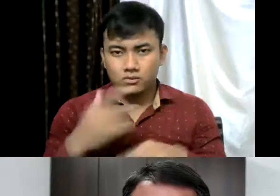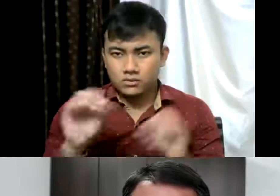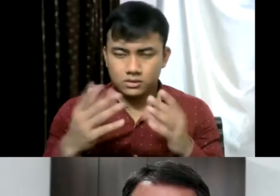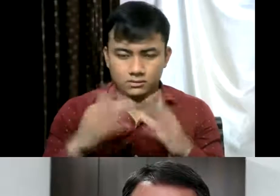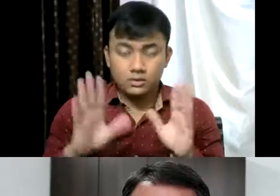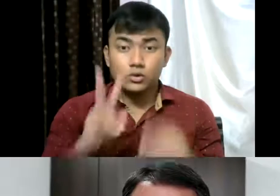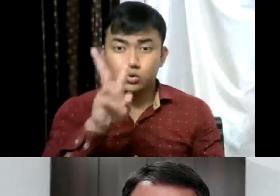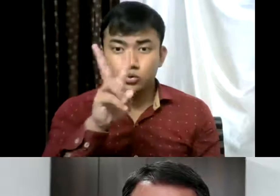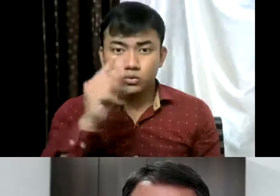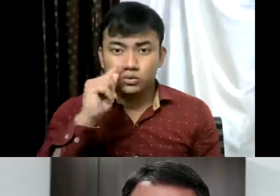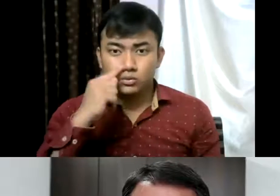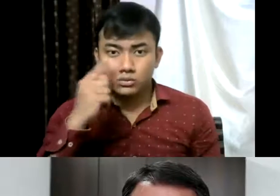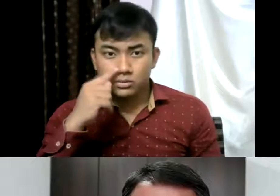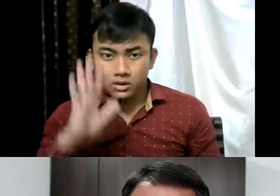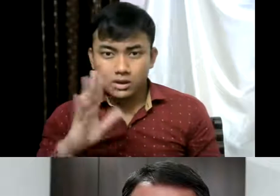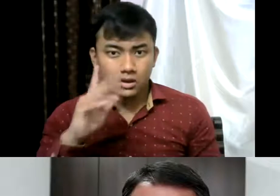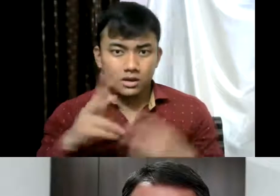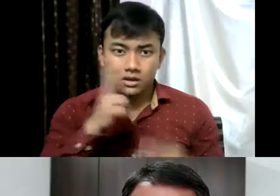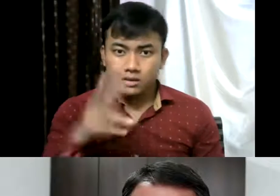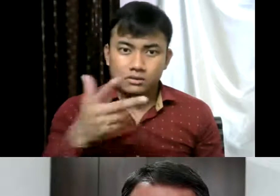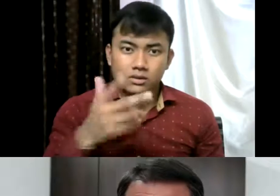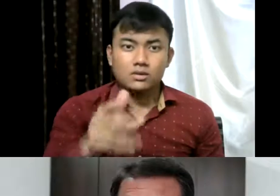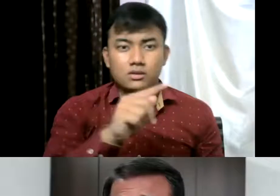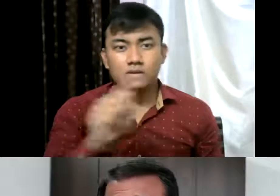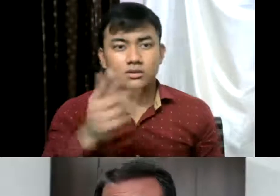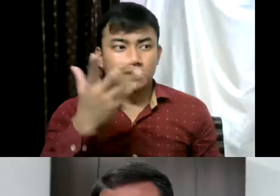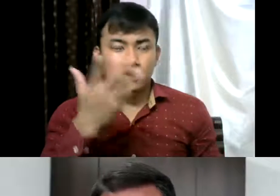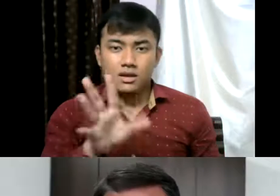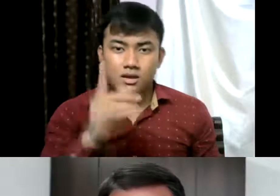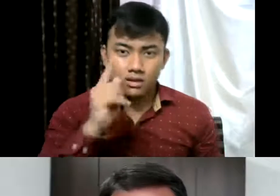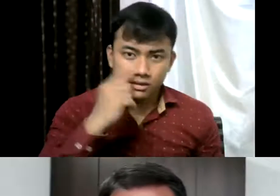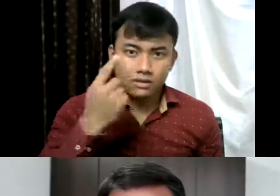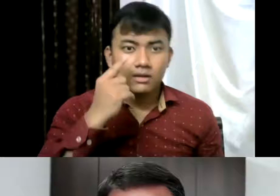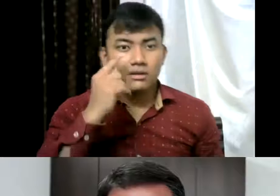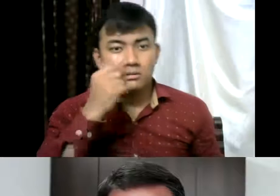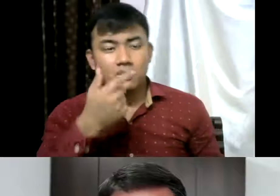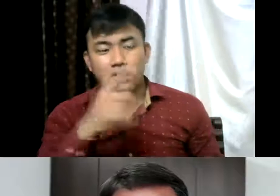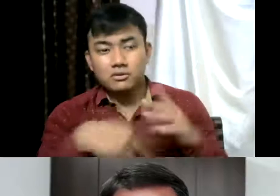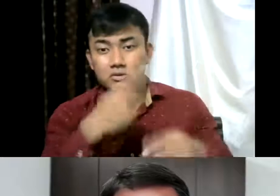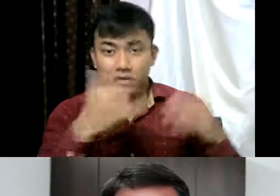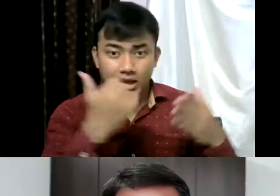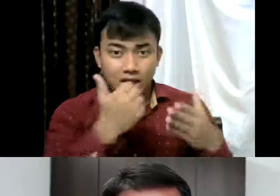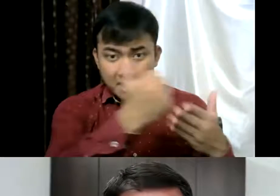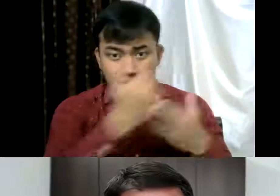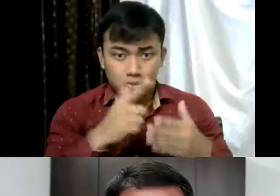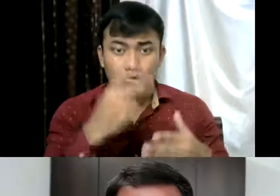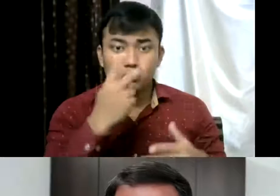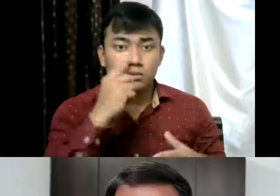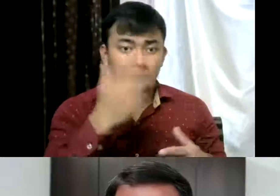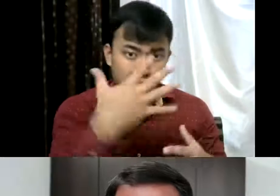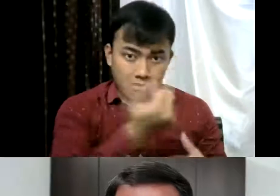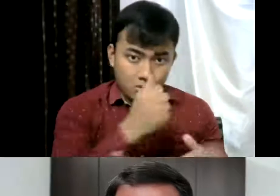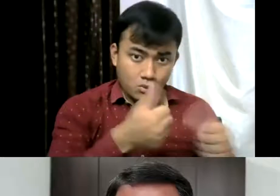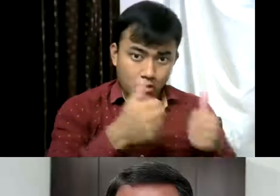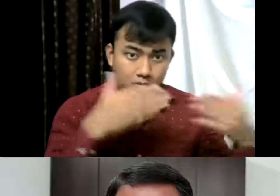It looks like they'll find you a girlfriend, a child to go along with, and then let you go. And like when Planet Romeo had